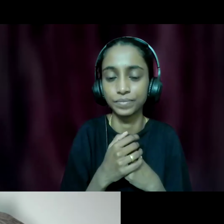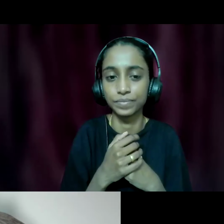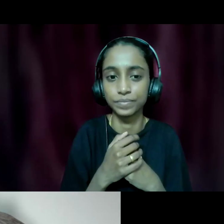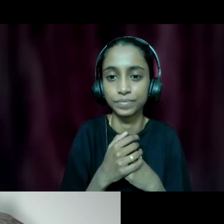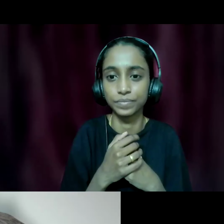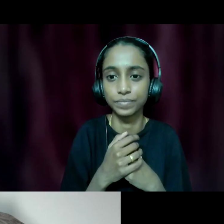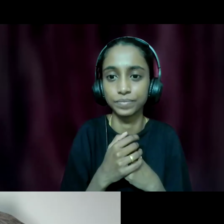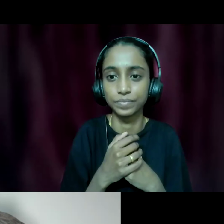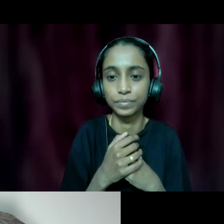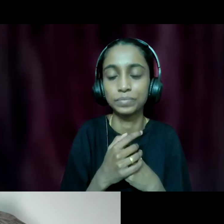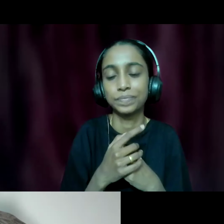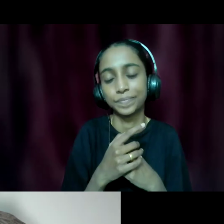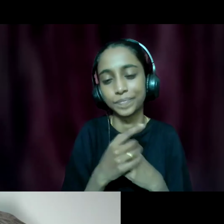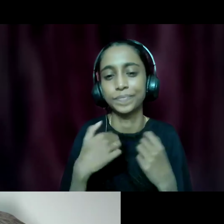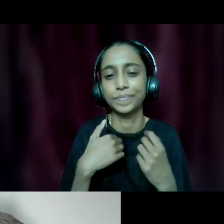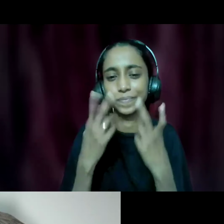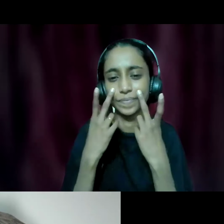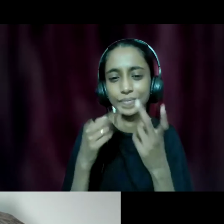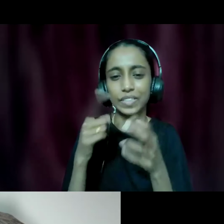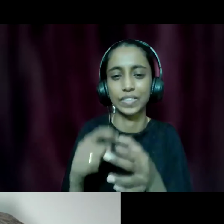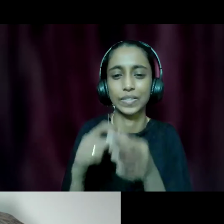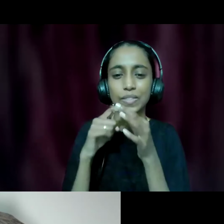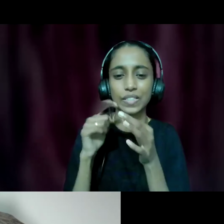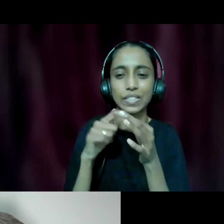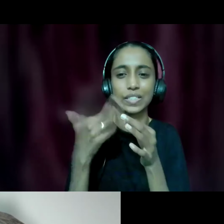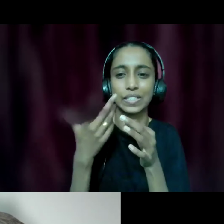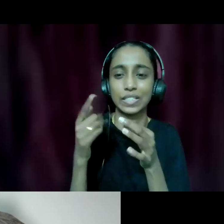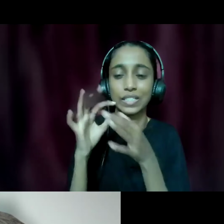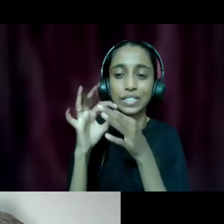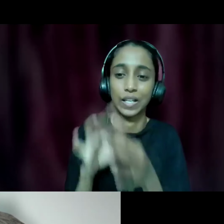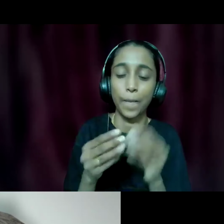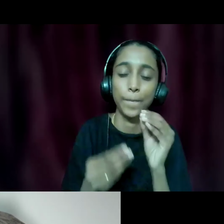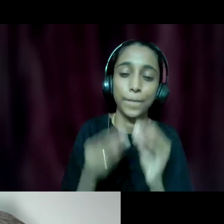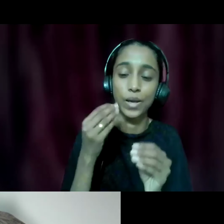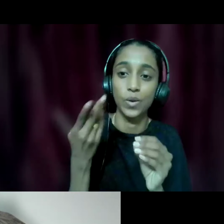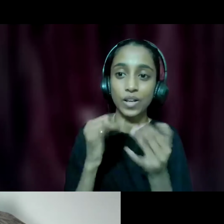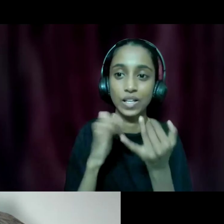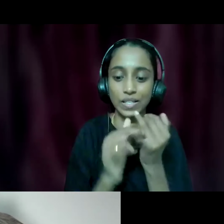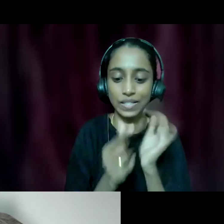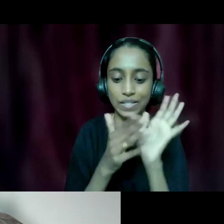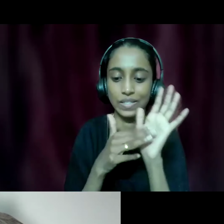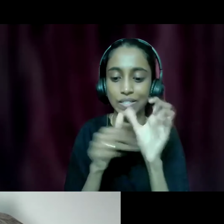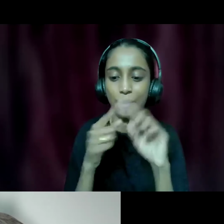As far as I have been able to understand this question, it is related more with the summative part of the assessment.